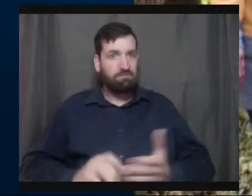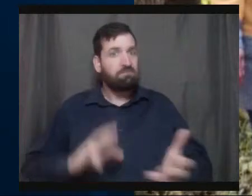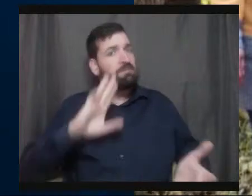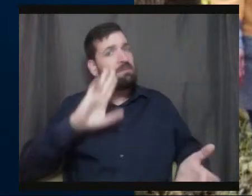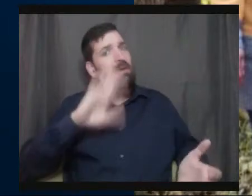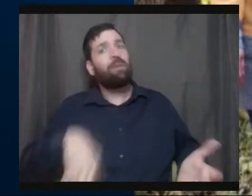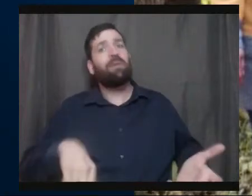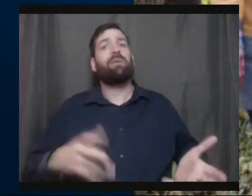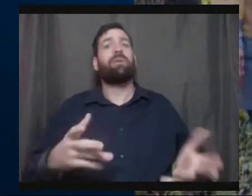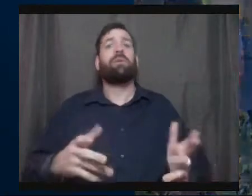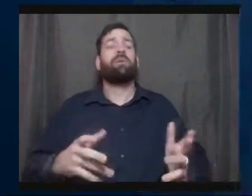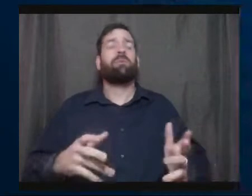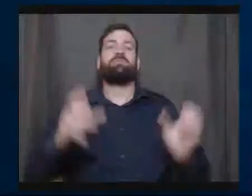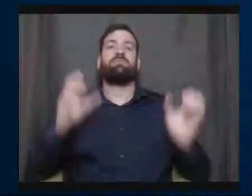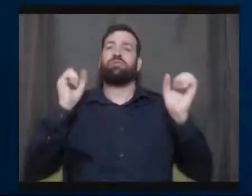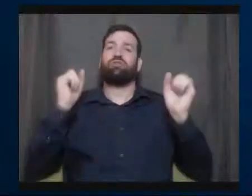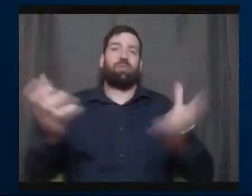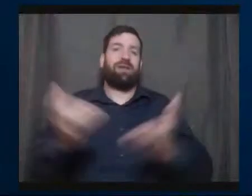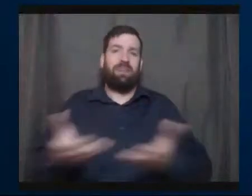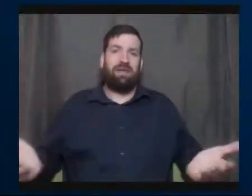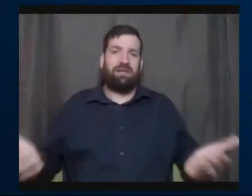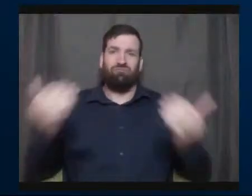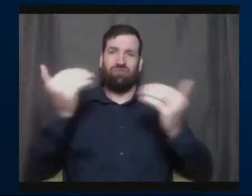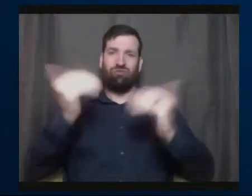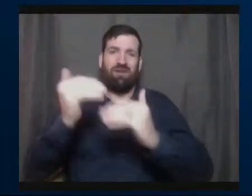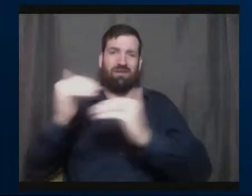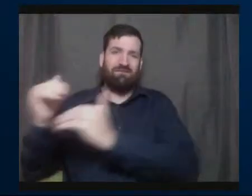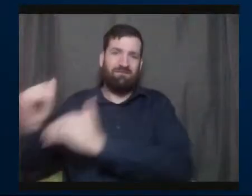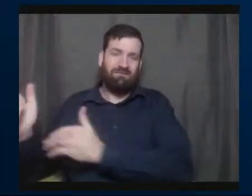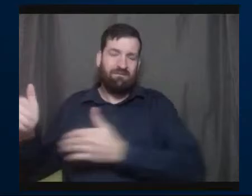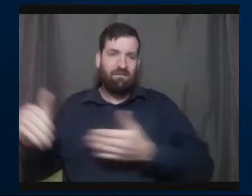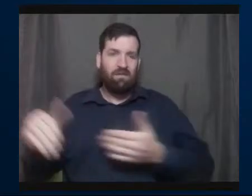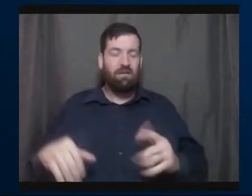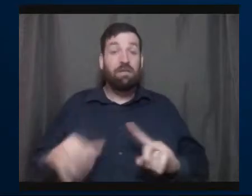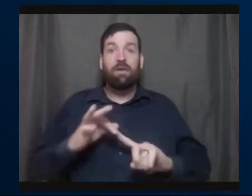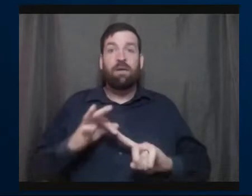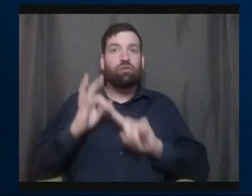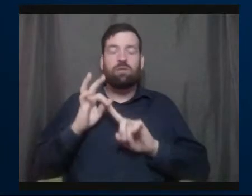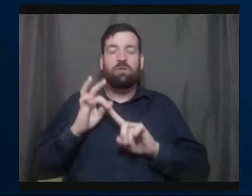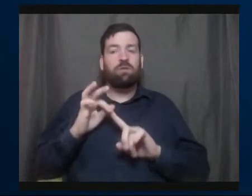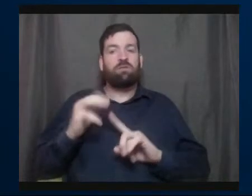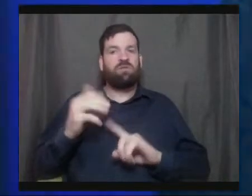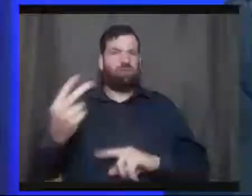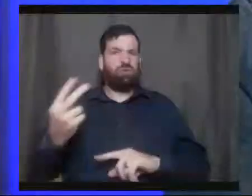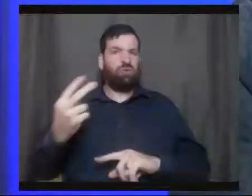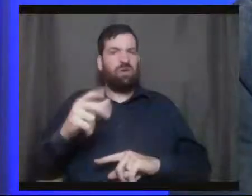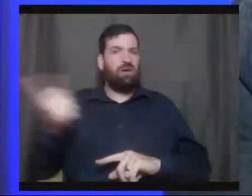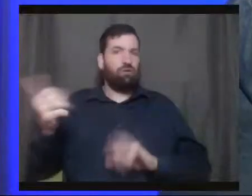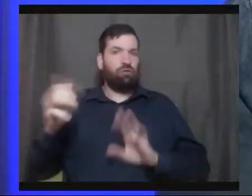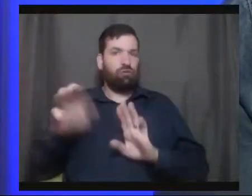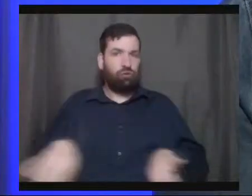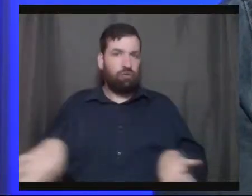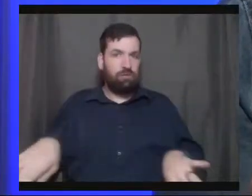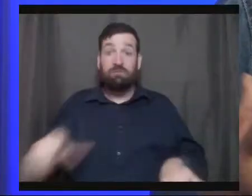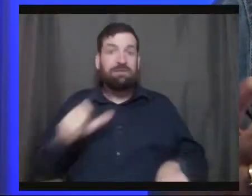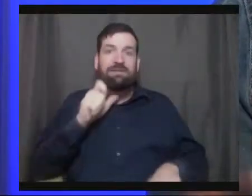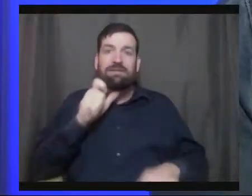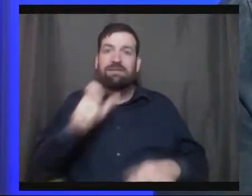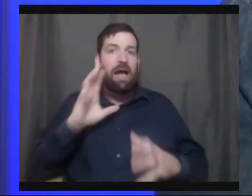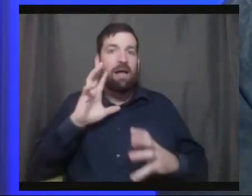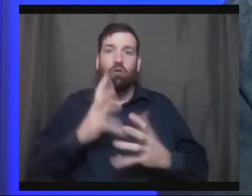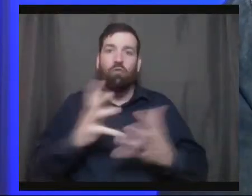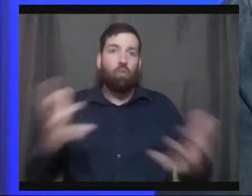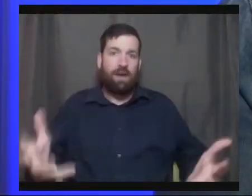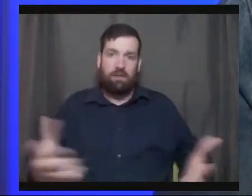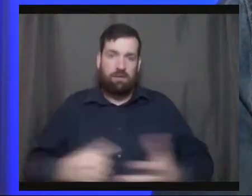There's so many things that are restrictive. I mean, especially, we have two other children who aren't overweight, and the